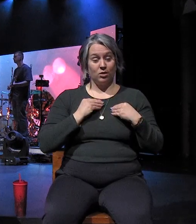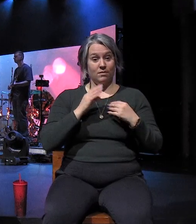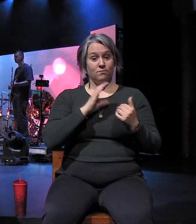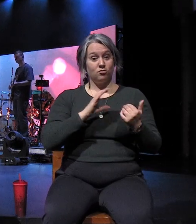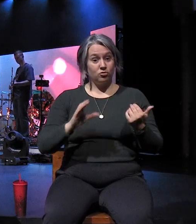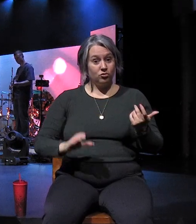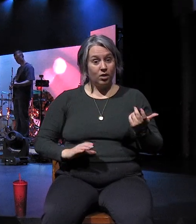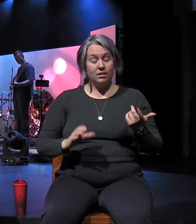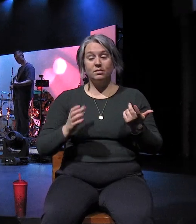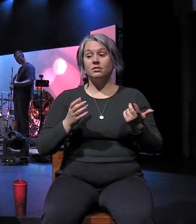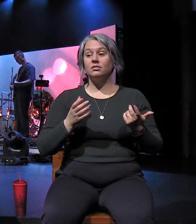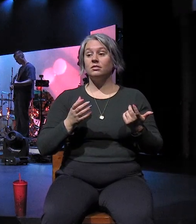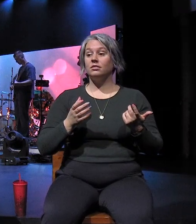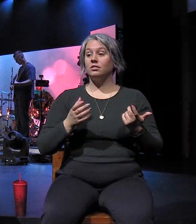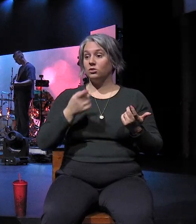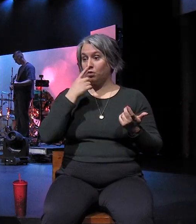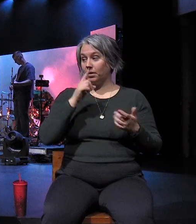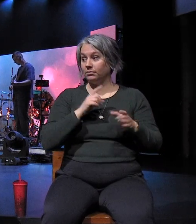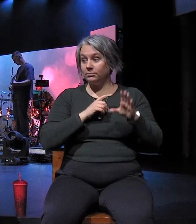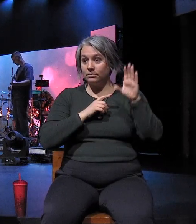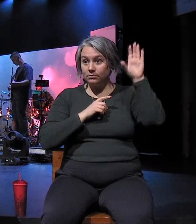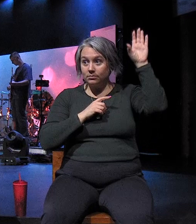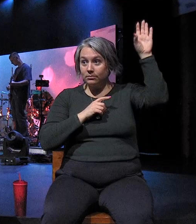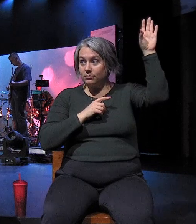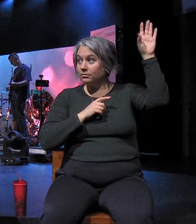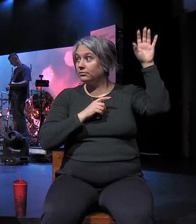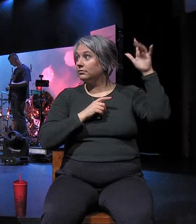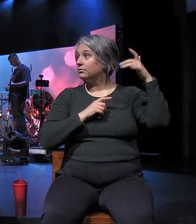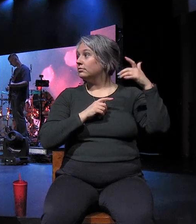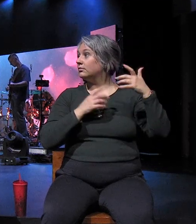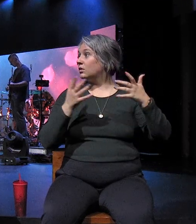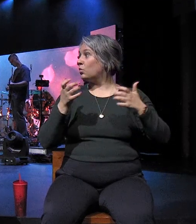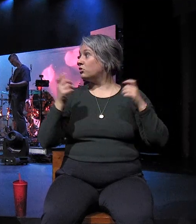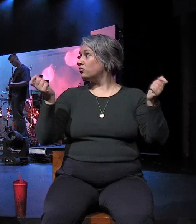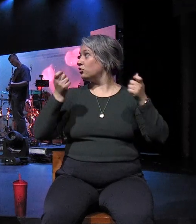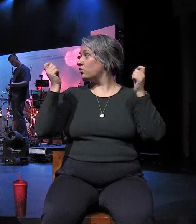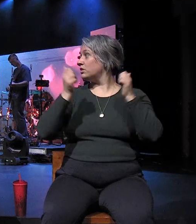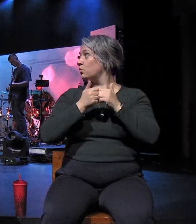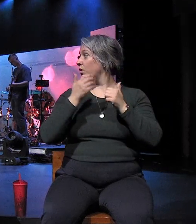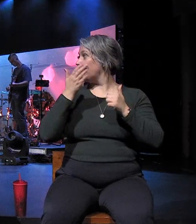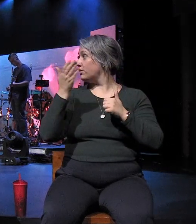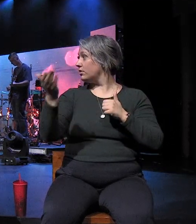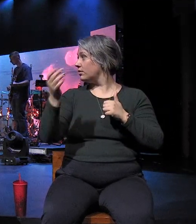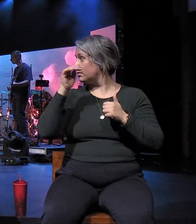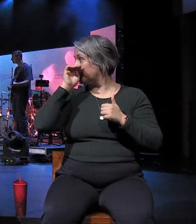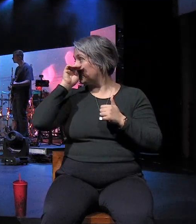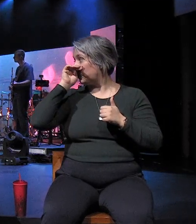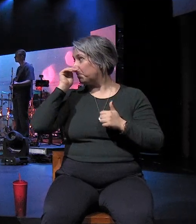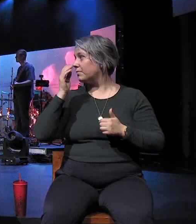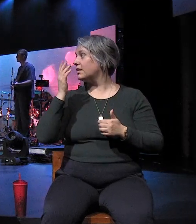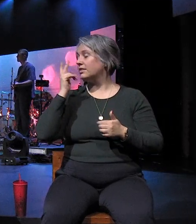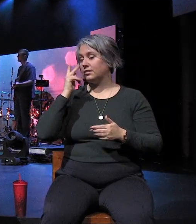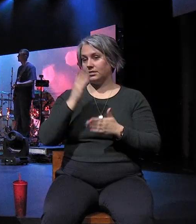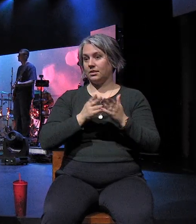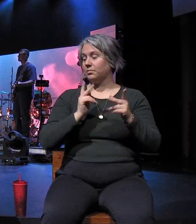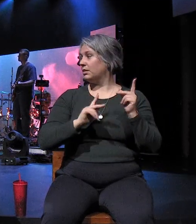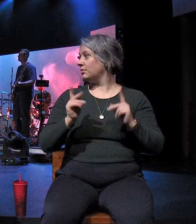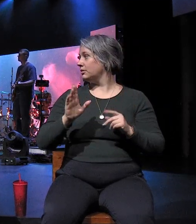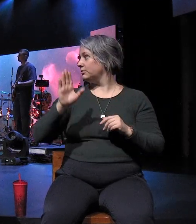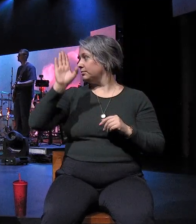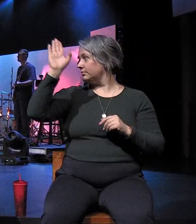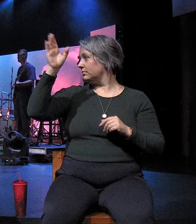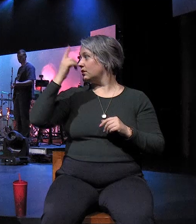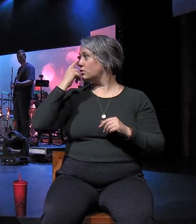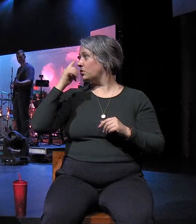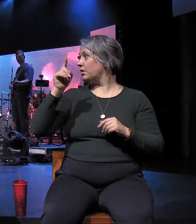to come back to him, would you just put your hand up in the air really high right now? We want to rejoice with you. Yes, I see some hands. Would you just keep your